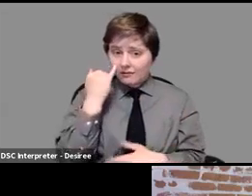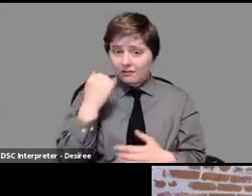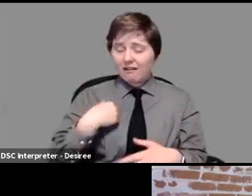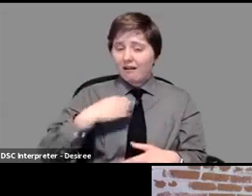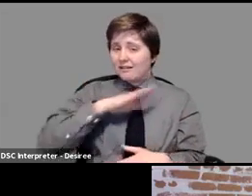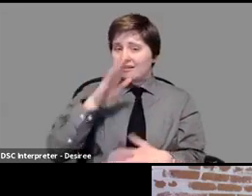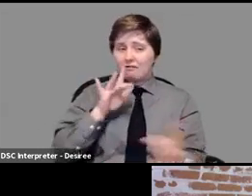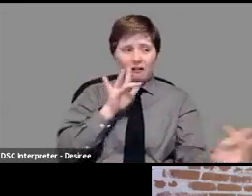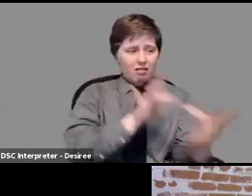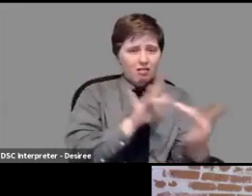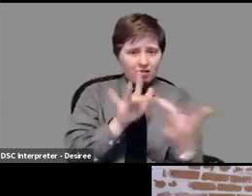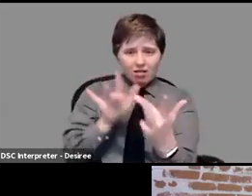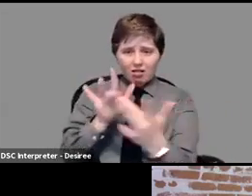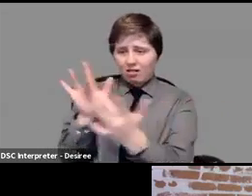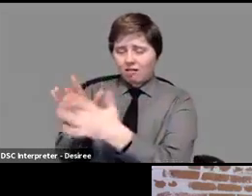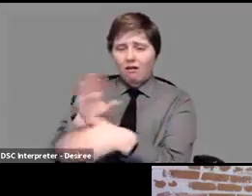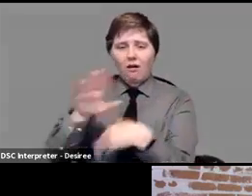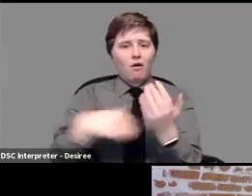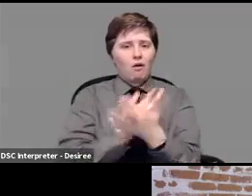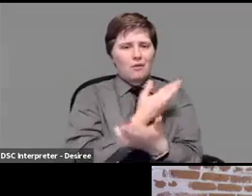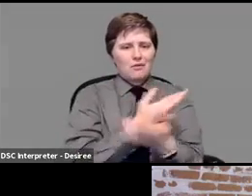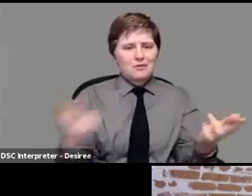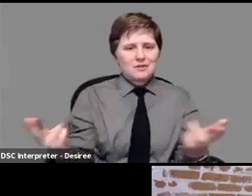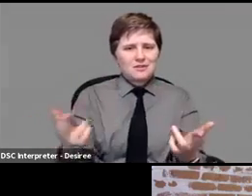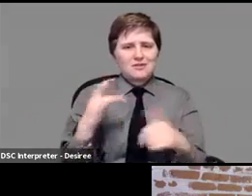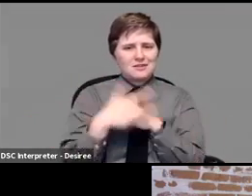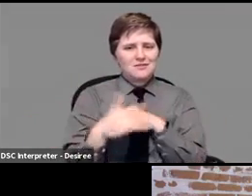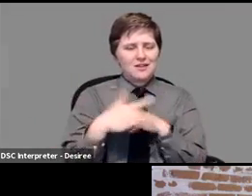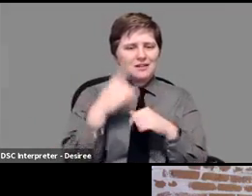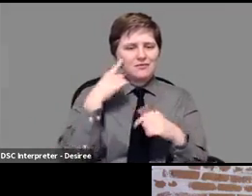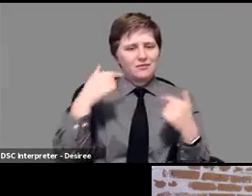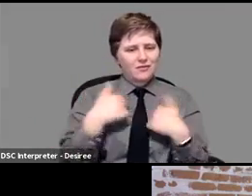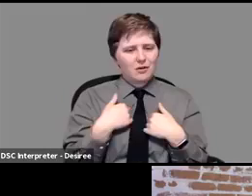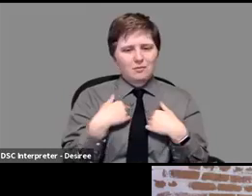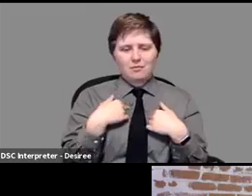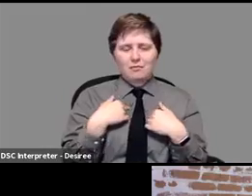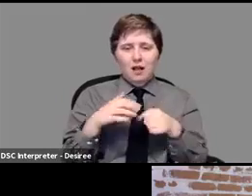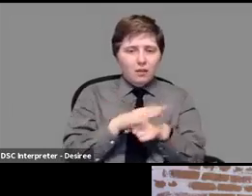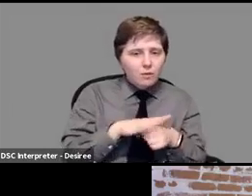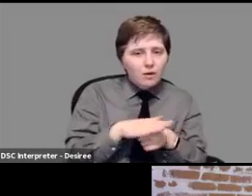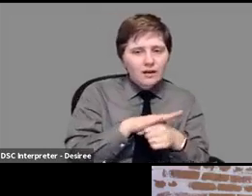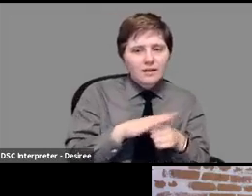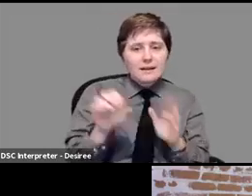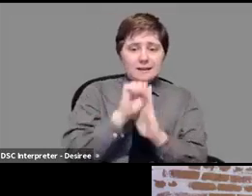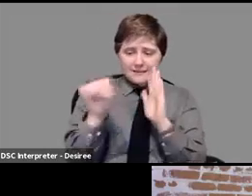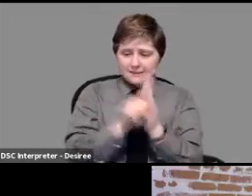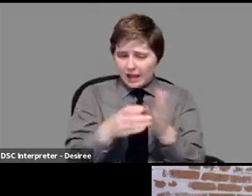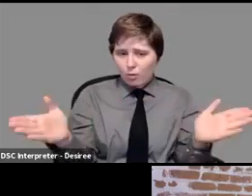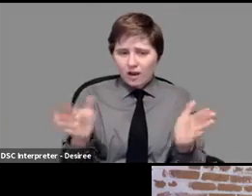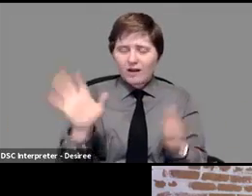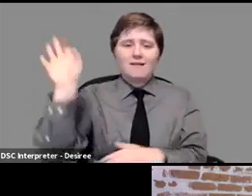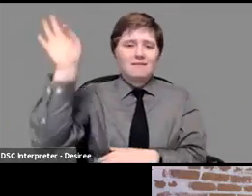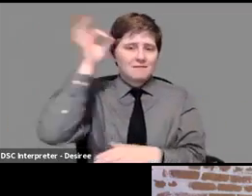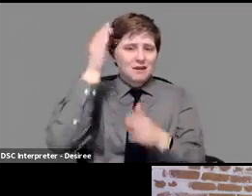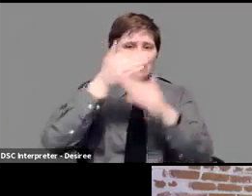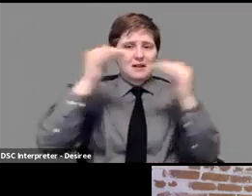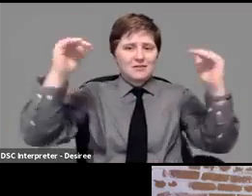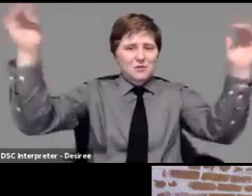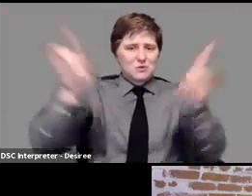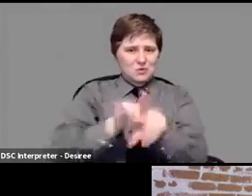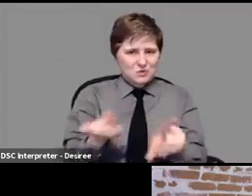to every single resource available to me locally, statewide, and on the federal